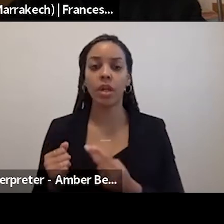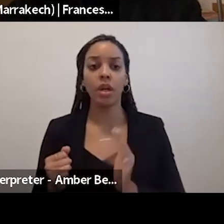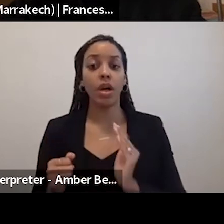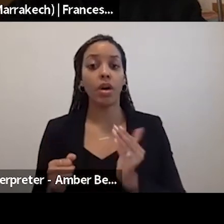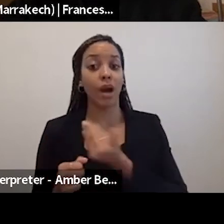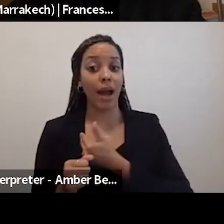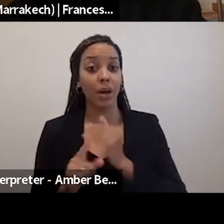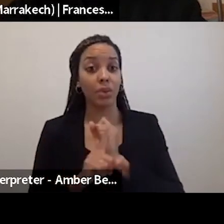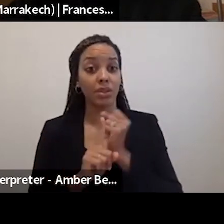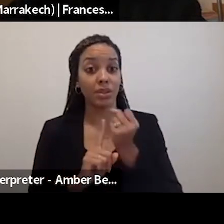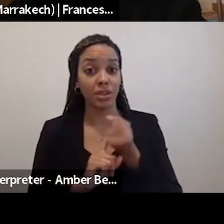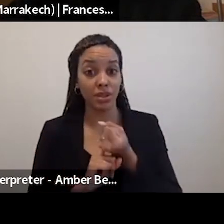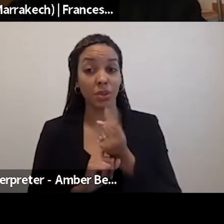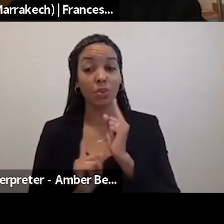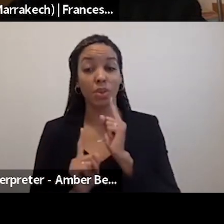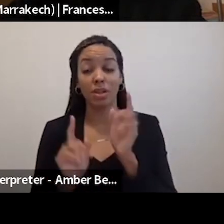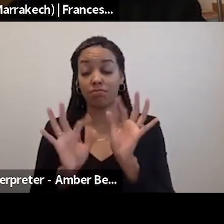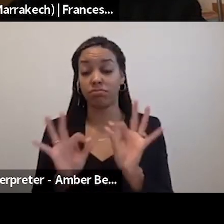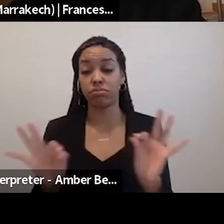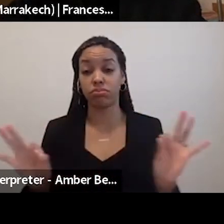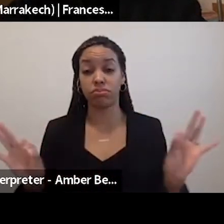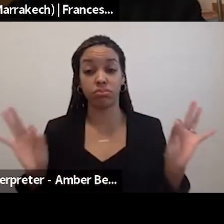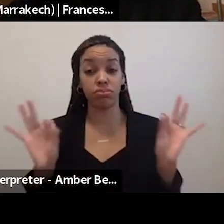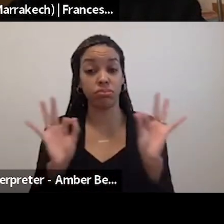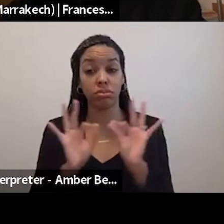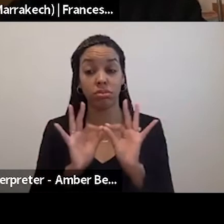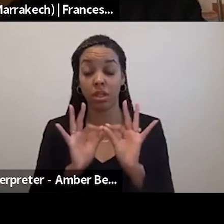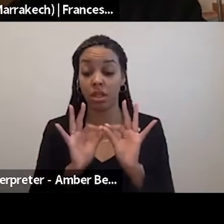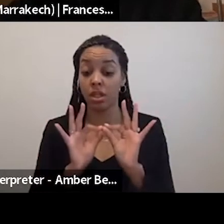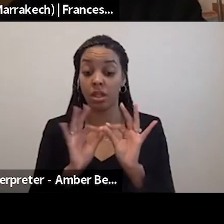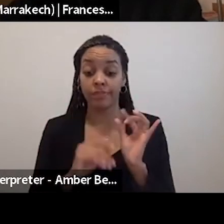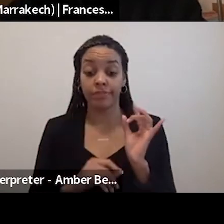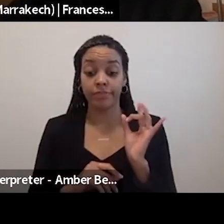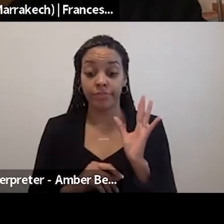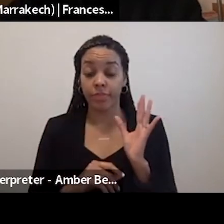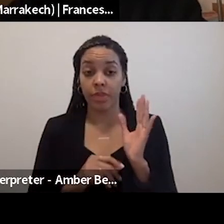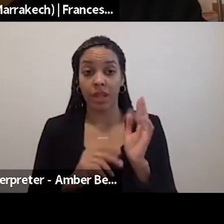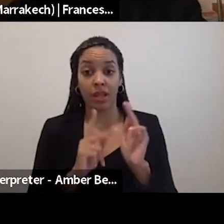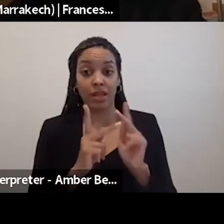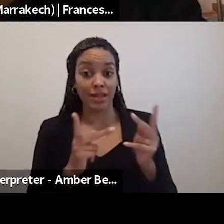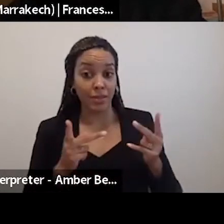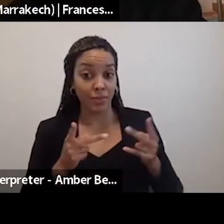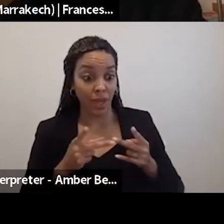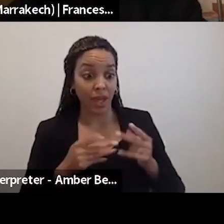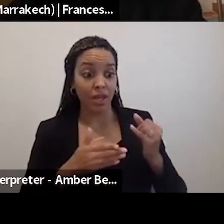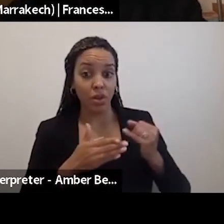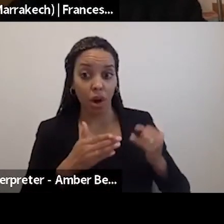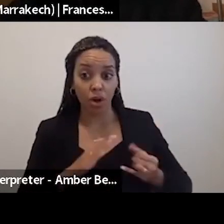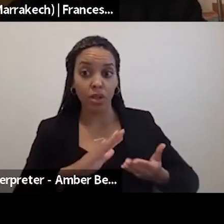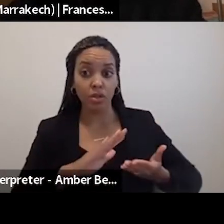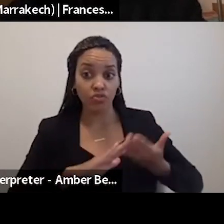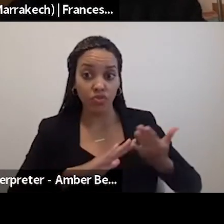it's really essential that the spaces artists run and artists